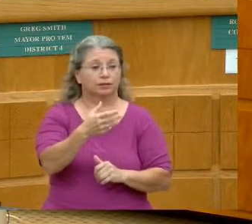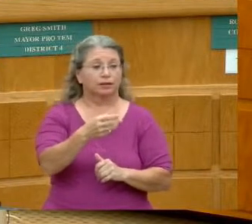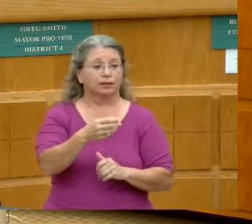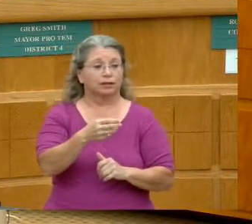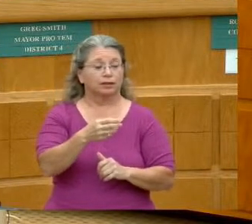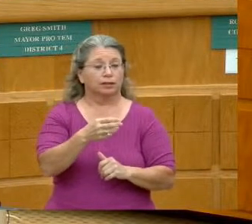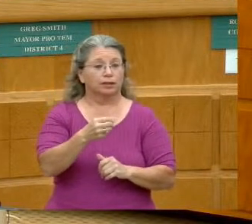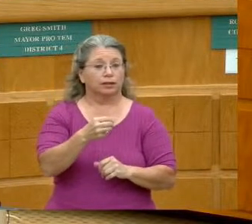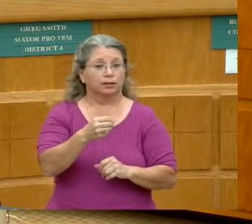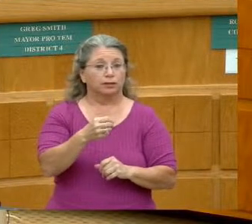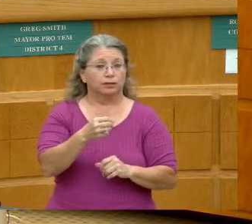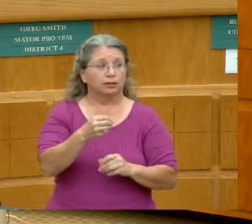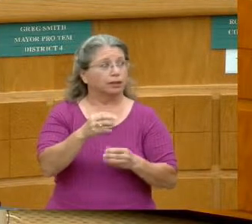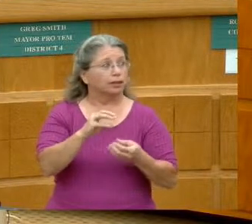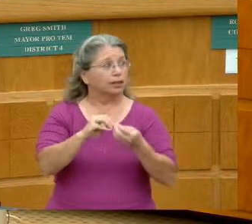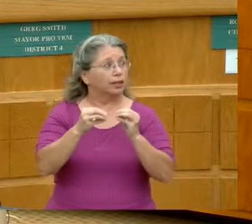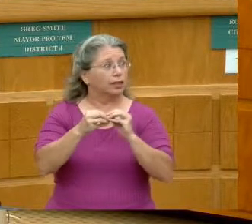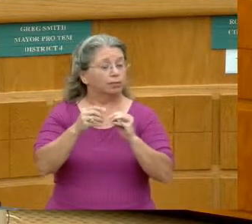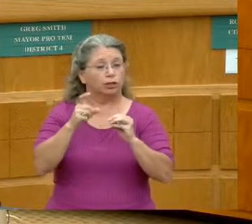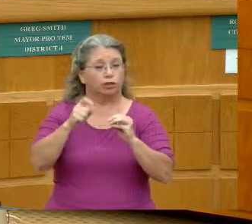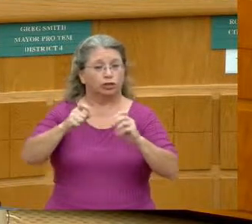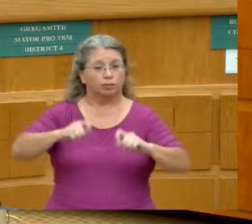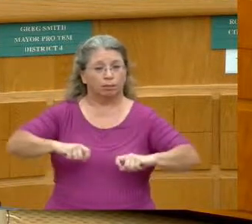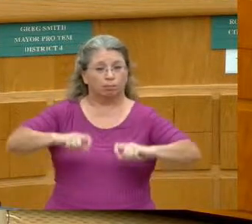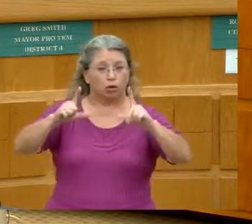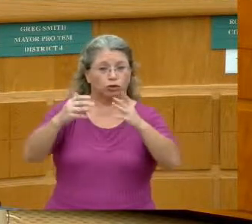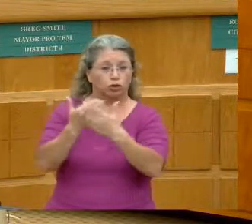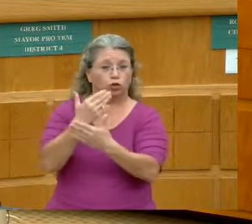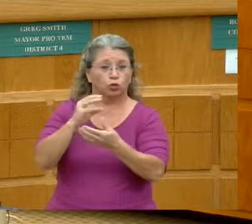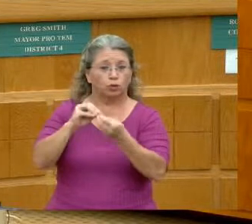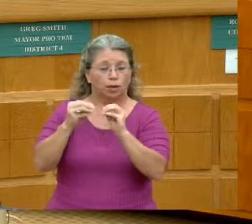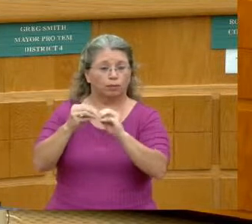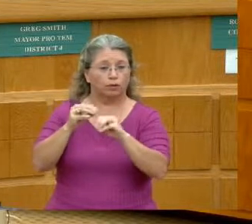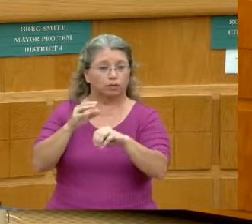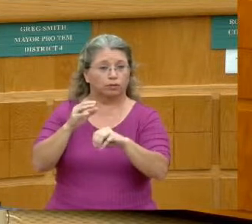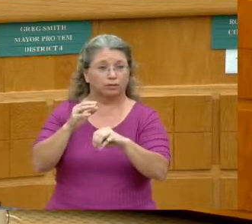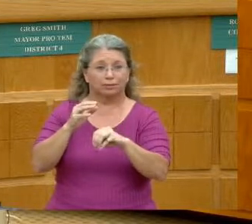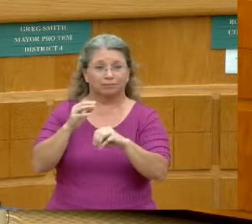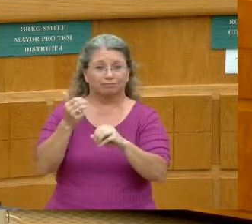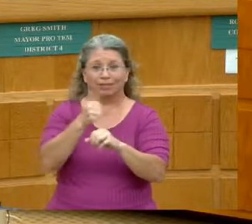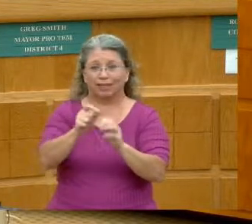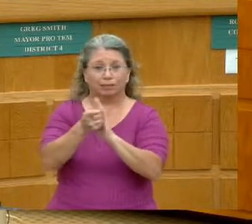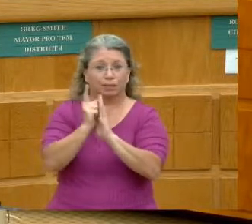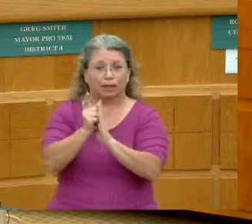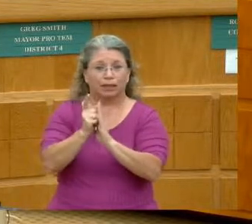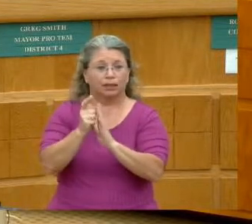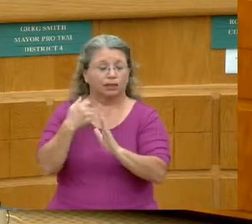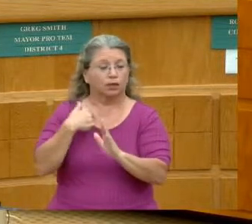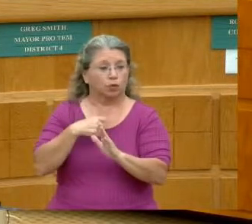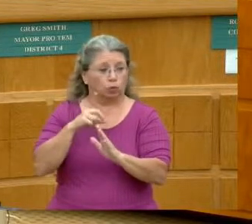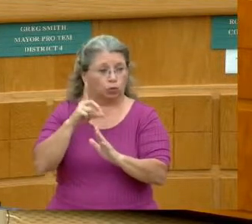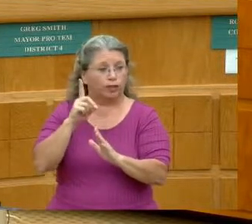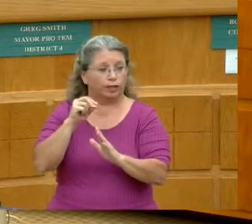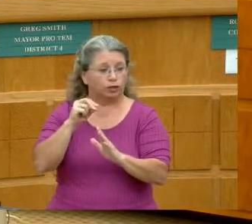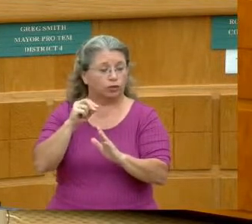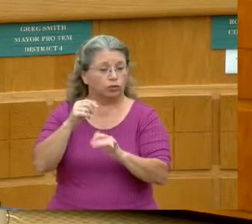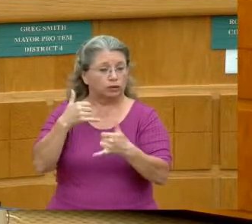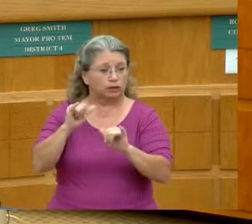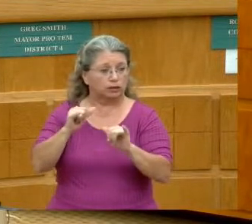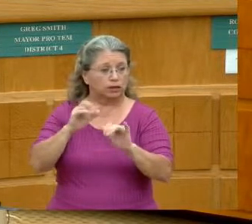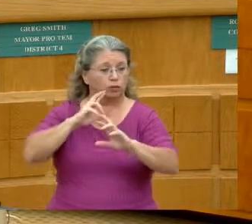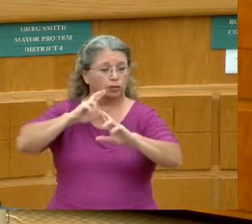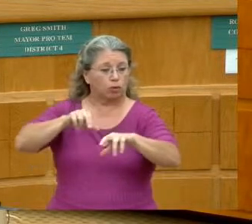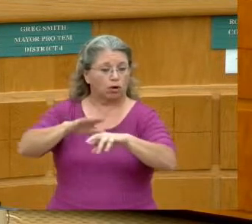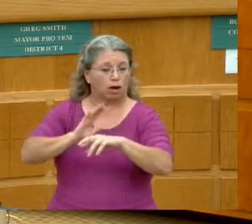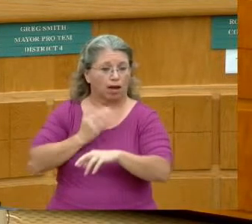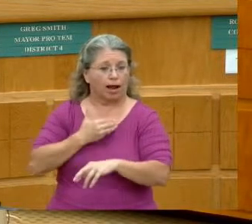numbers are coming out. They should be out here momentarily. We do put statistics on our website. Even though we don't do a daily briefing, still